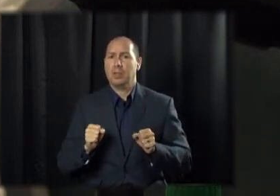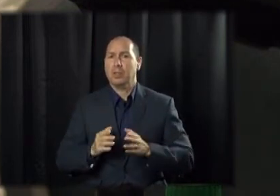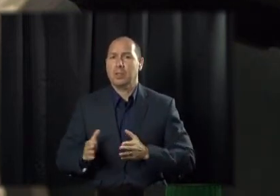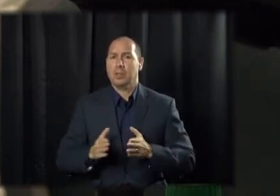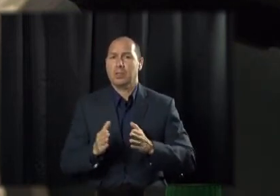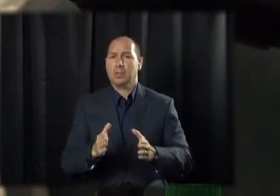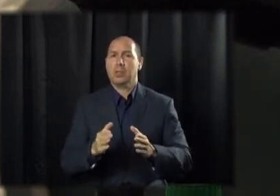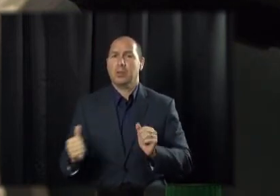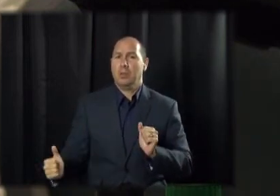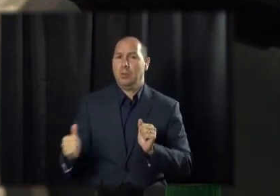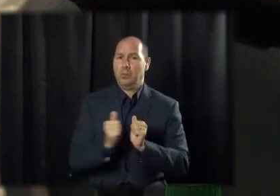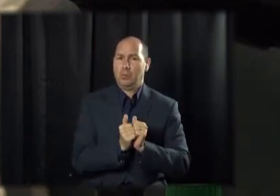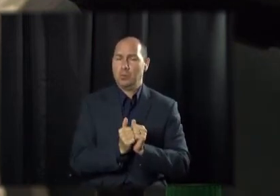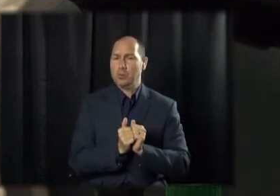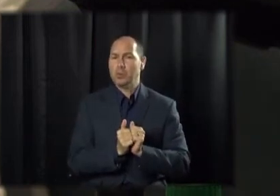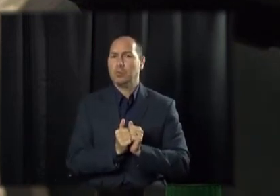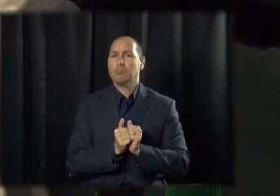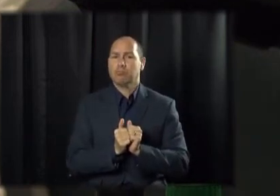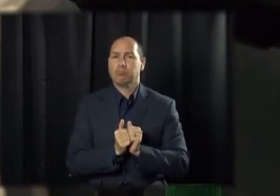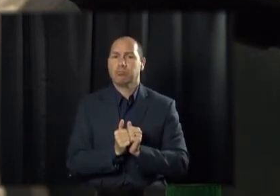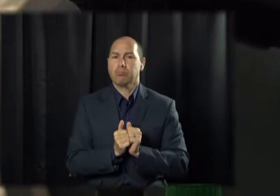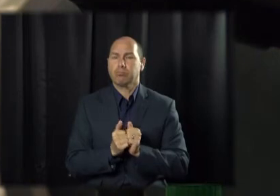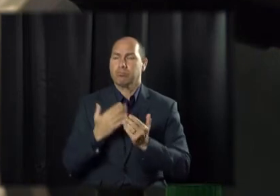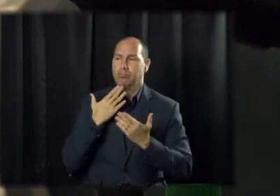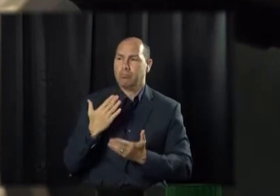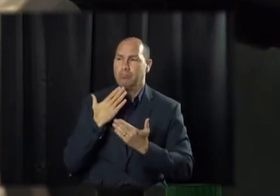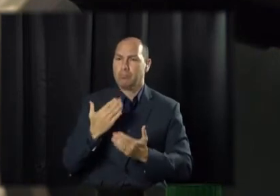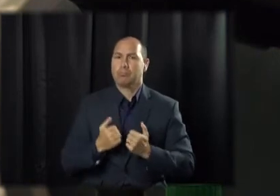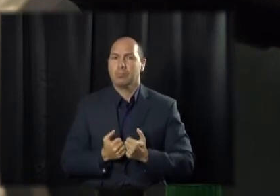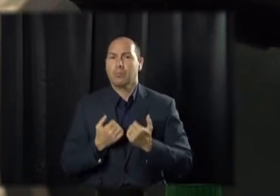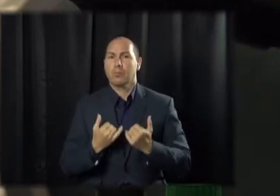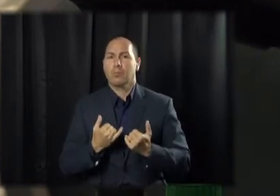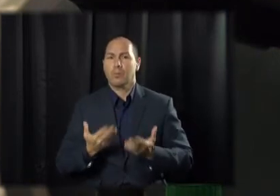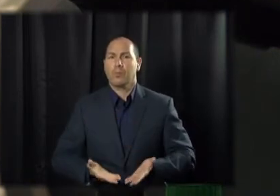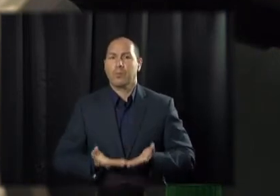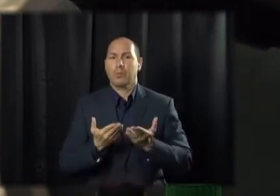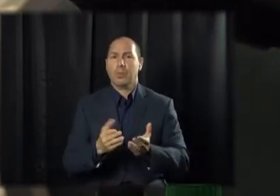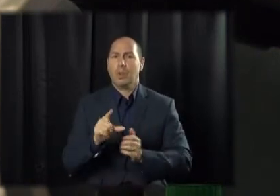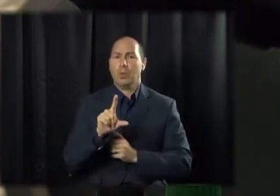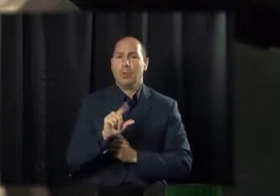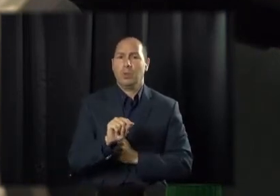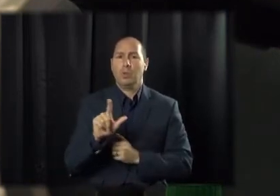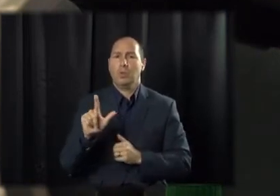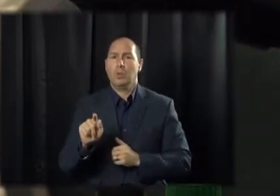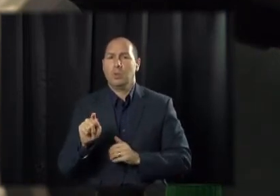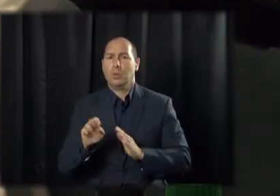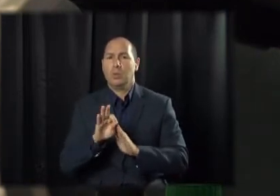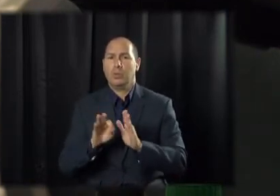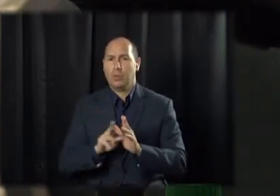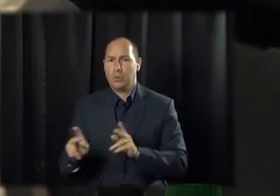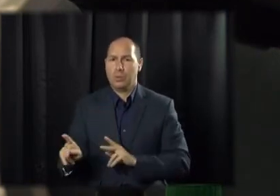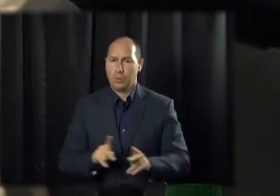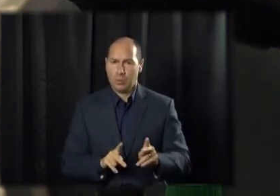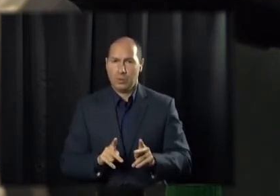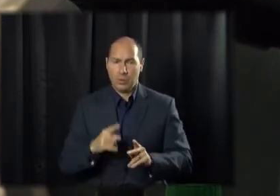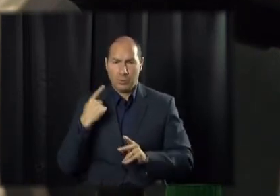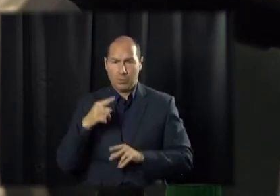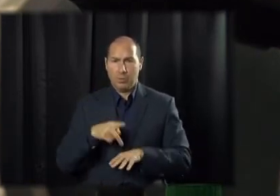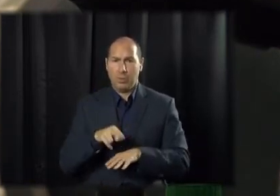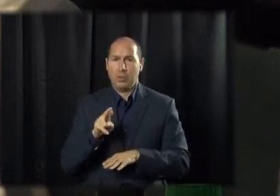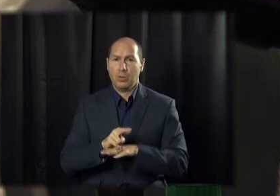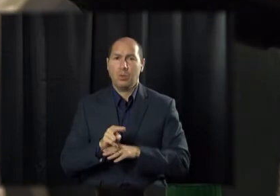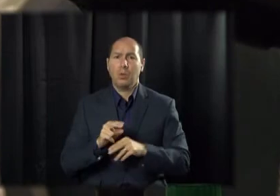today. We now like to present for your consideration the 2021 fiscal plan for the Puerto Rico Highways